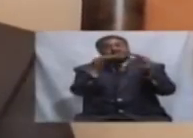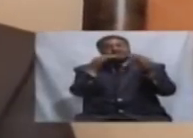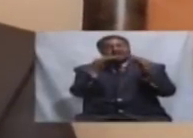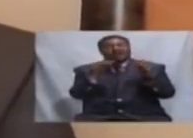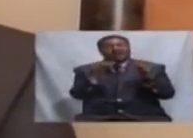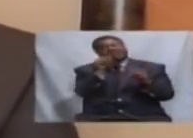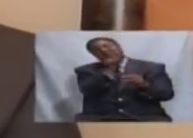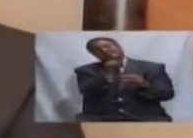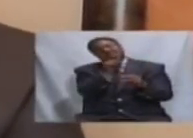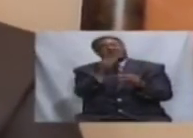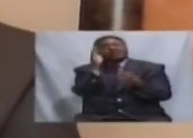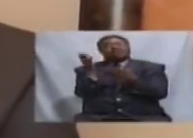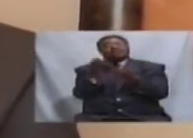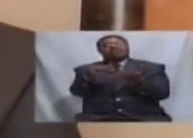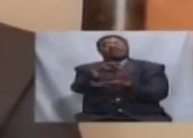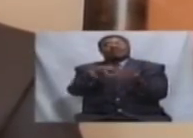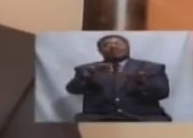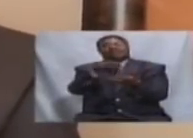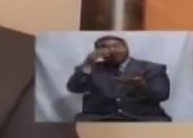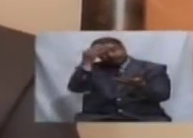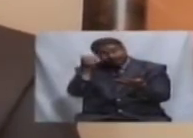jeopardize our investigation because, you know,